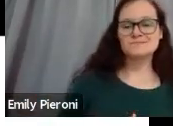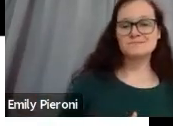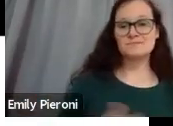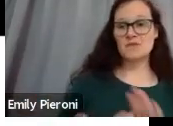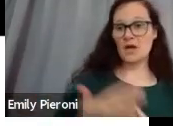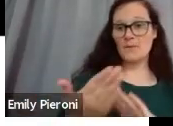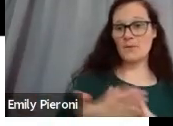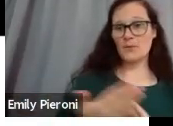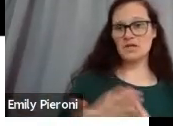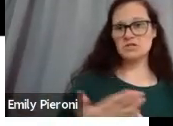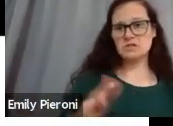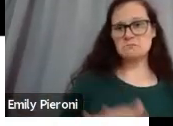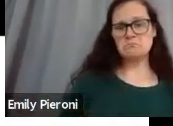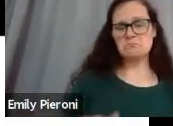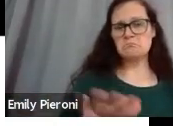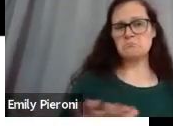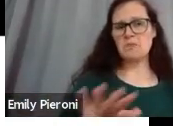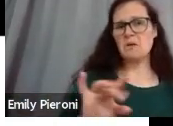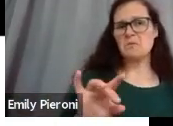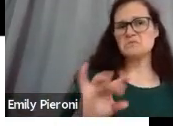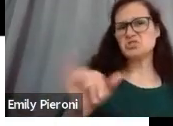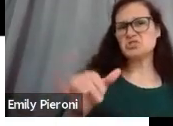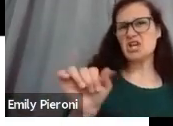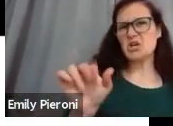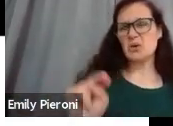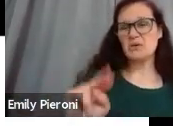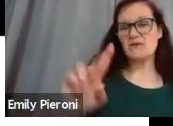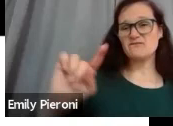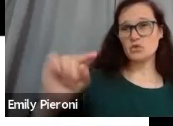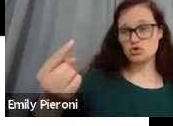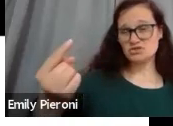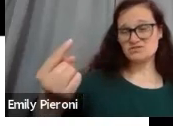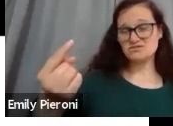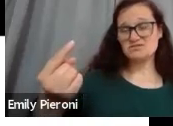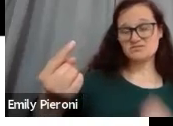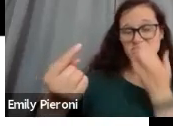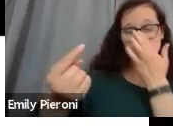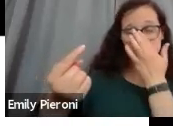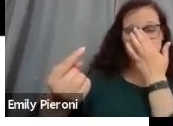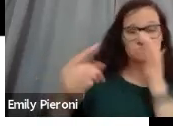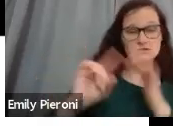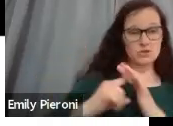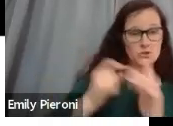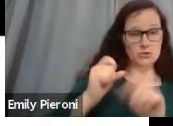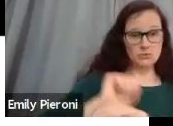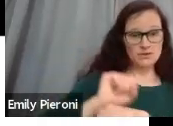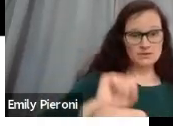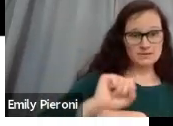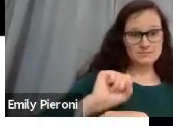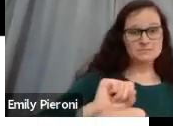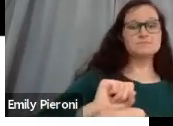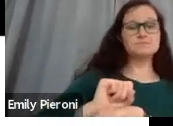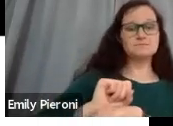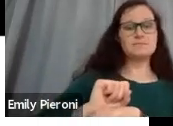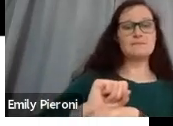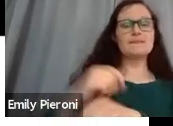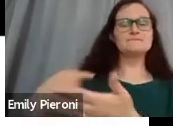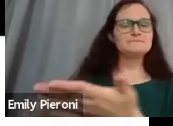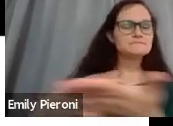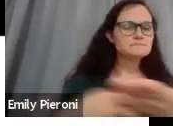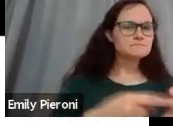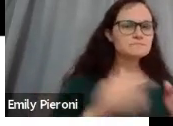around the 1st of January, and it talks about our focus